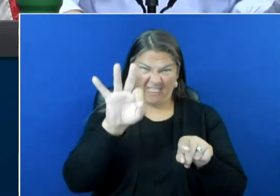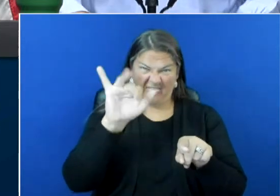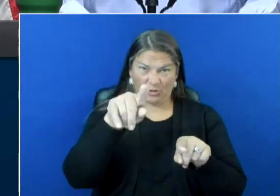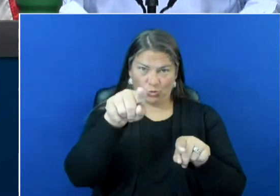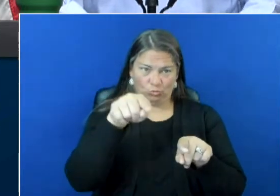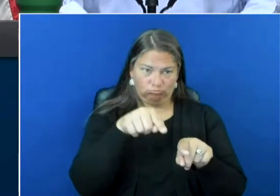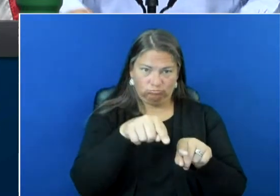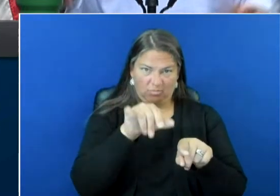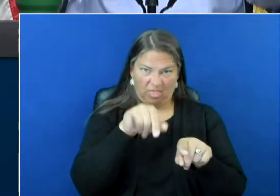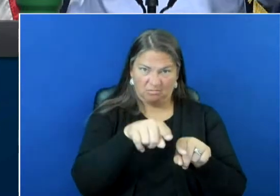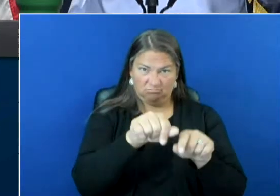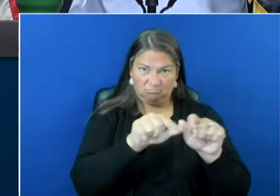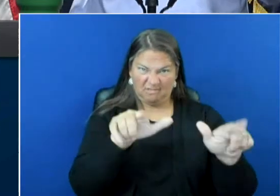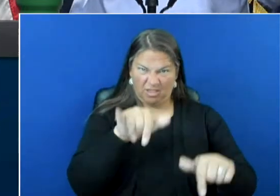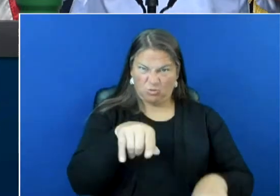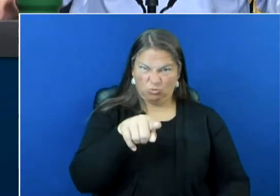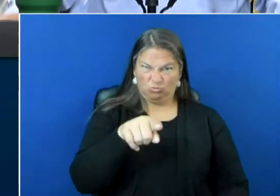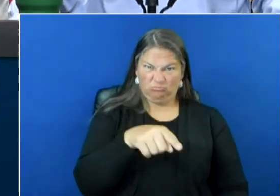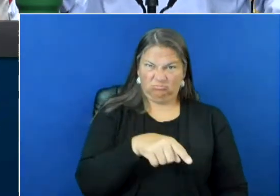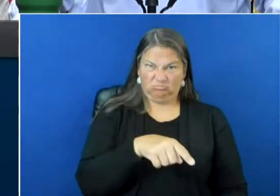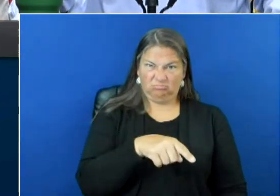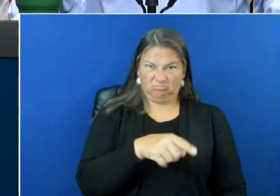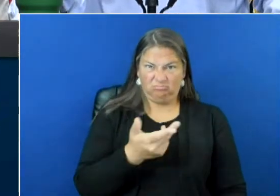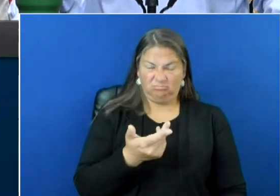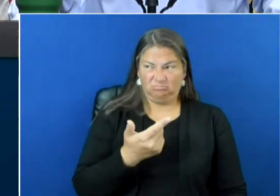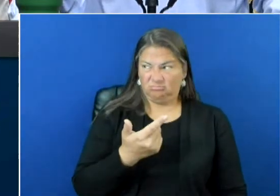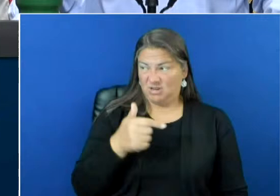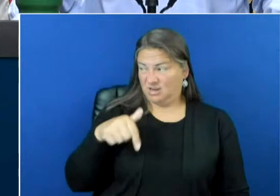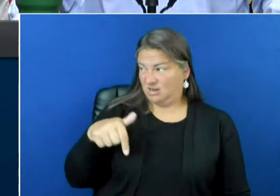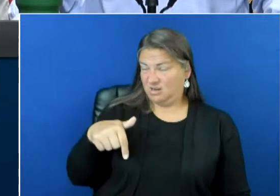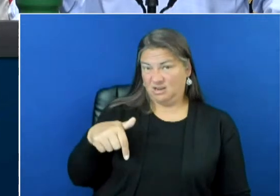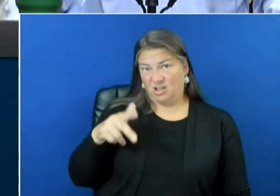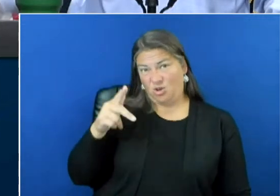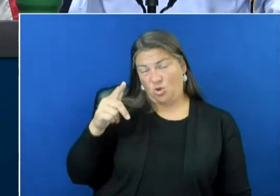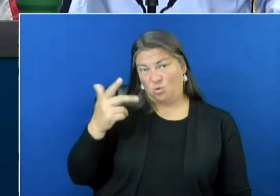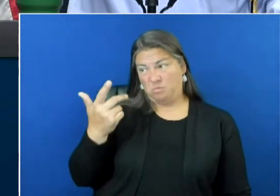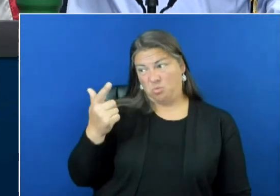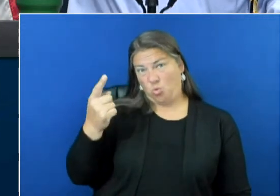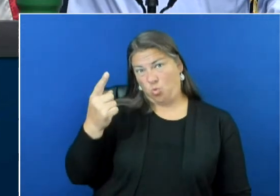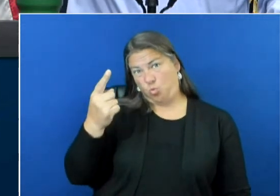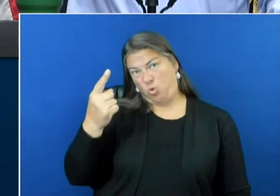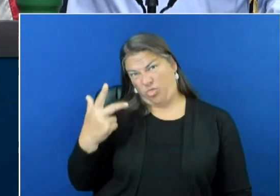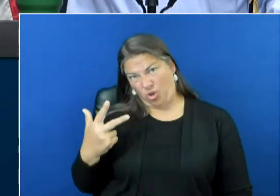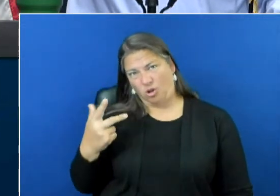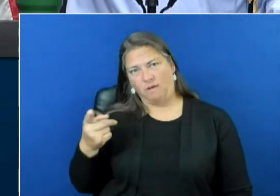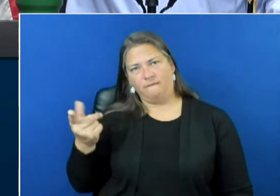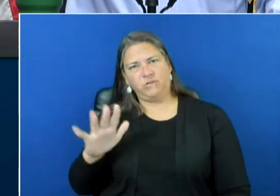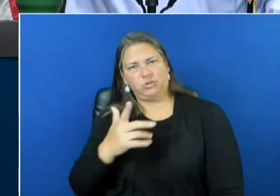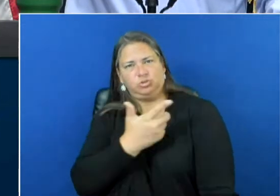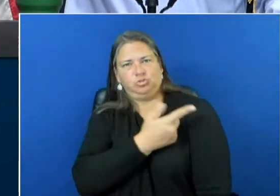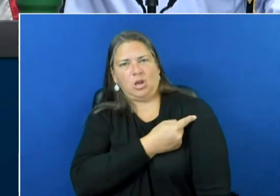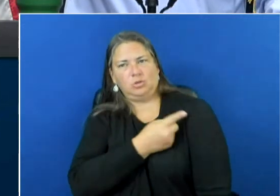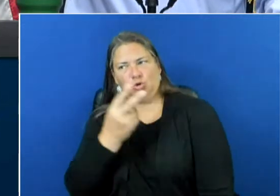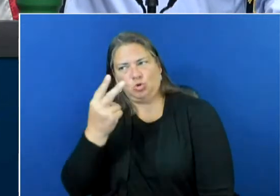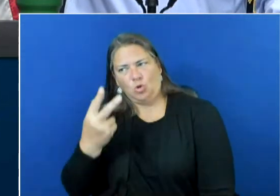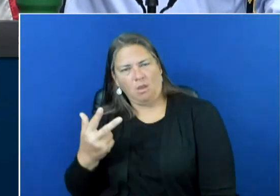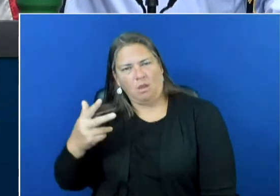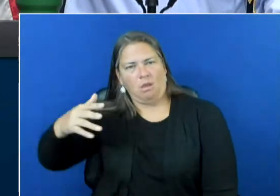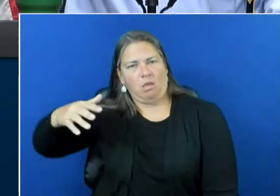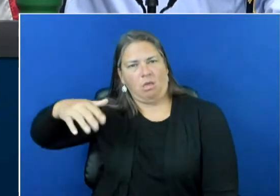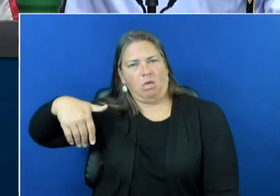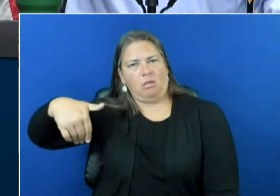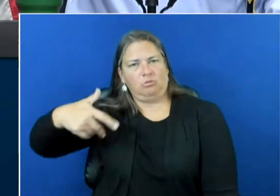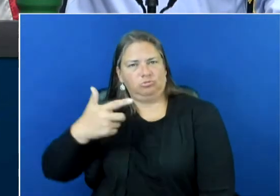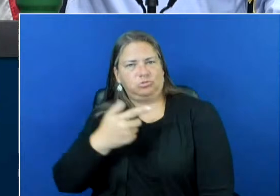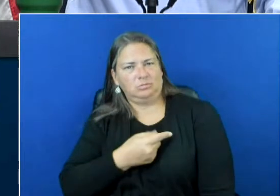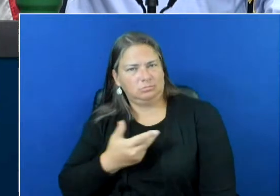Barely over a third of Kentuckians in this age group are vaccinated. And what we see in a state that things